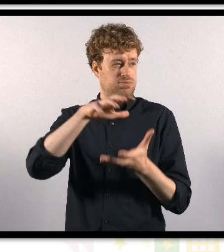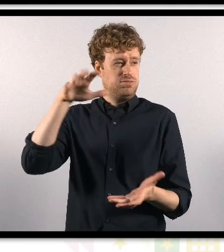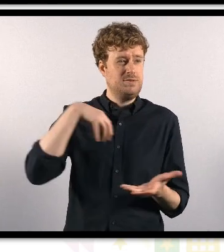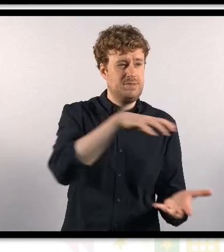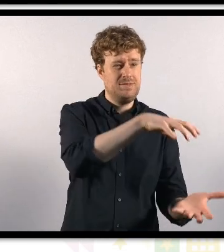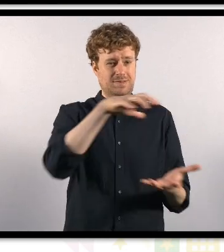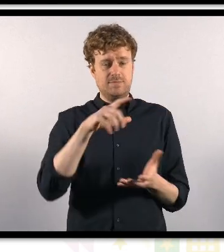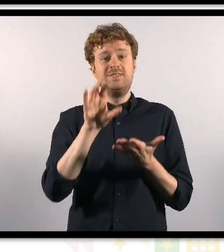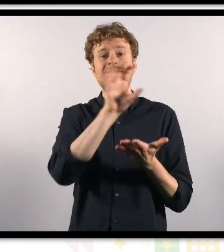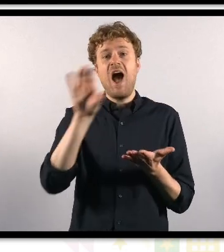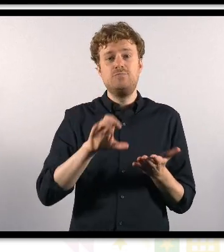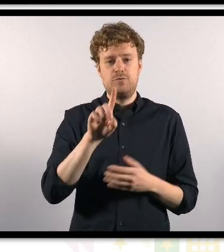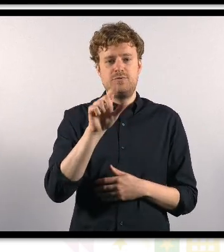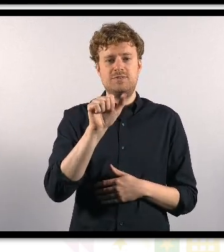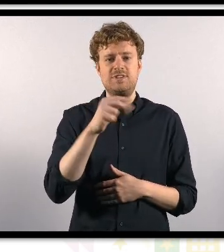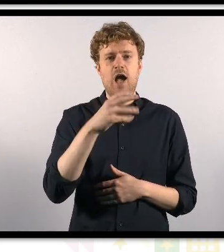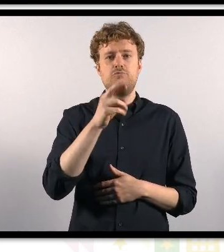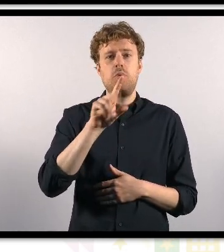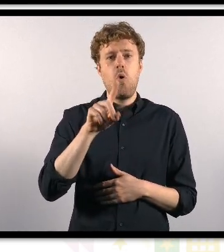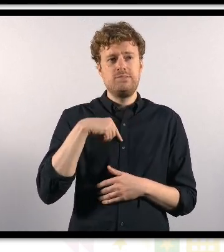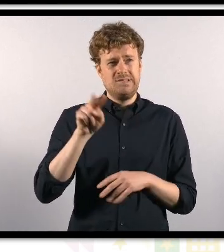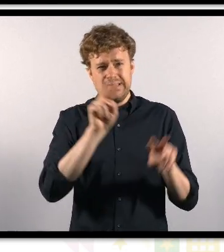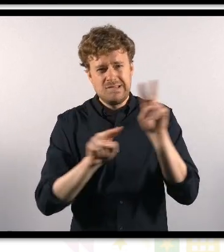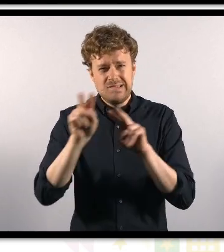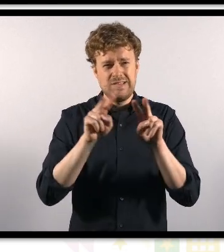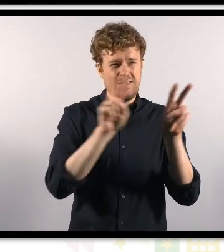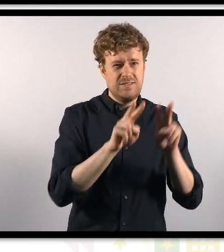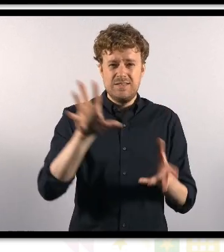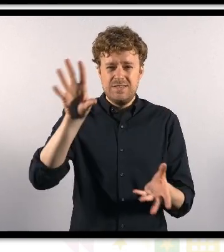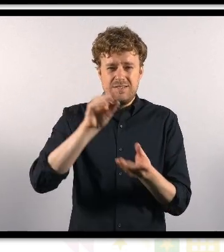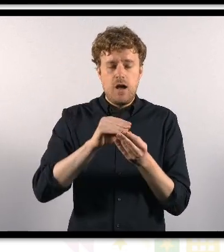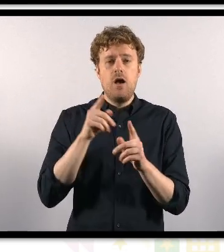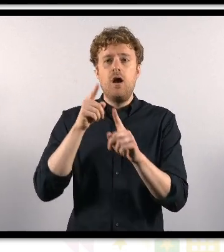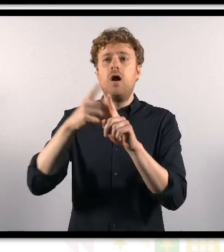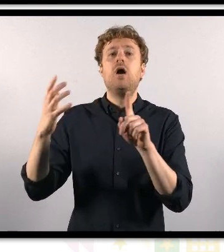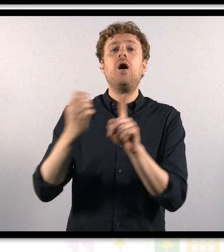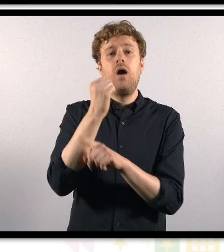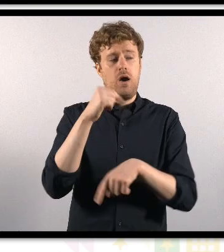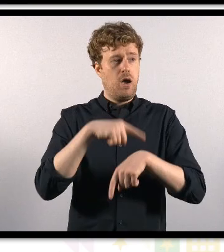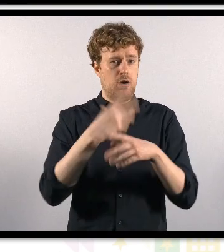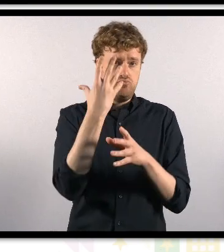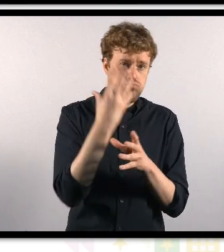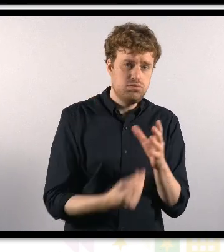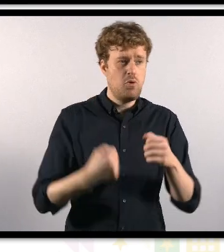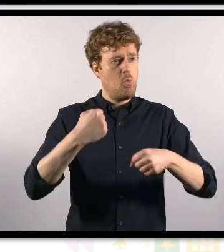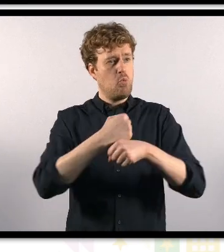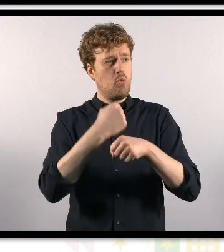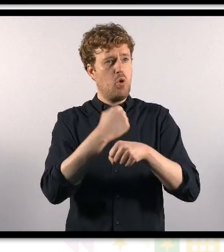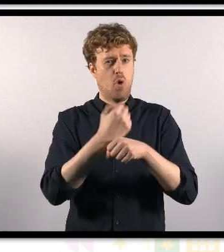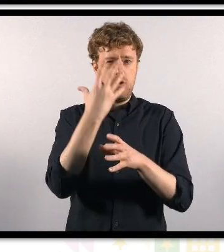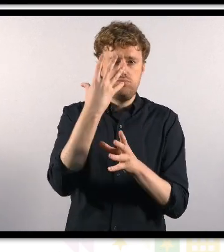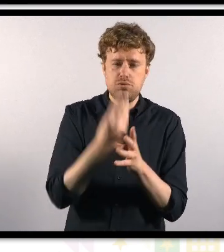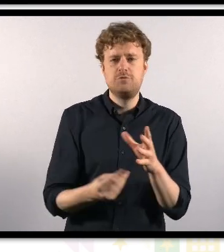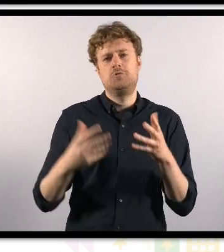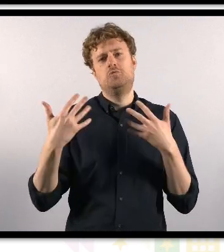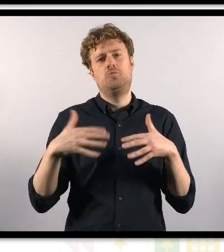So at a time where we were relying on static threshold-based alerts or manually eyeballing